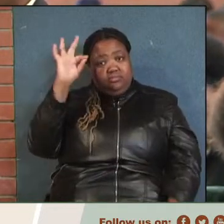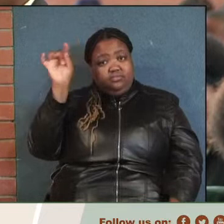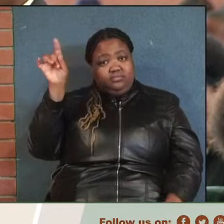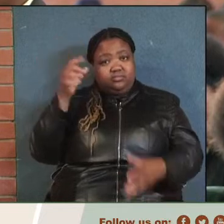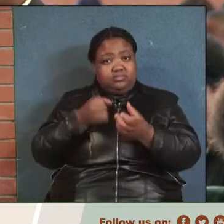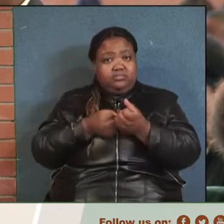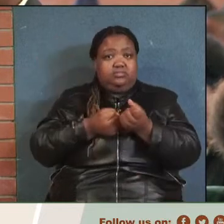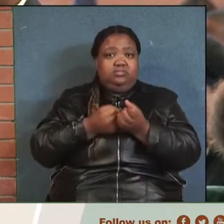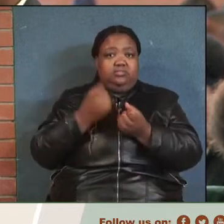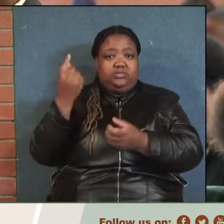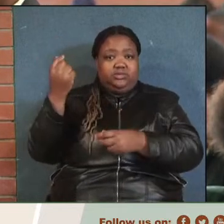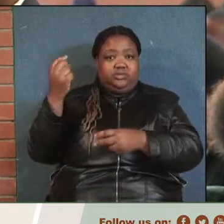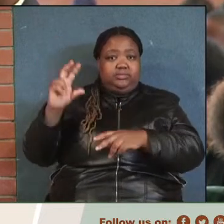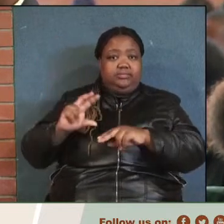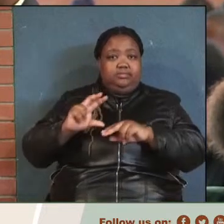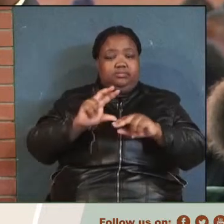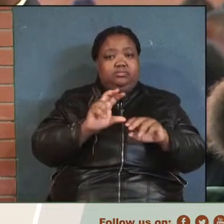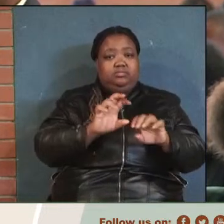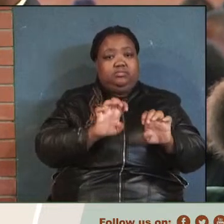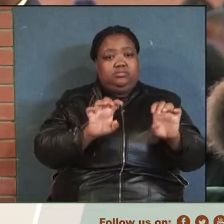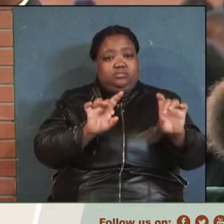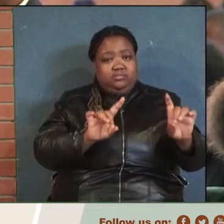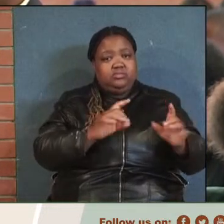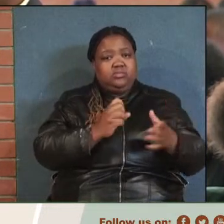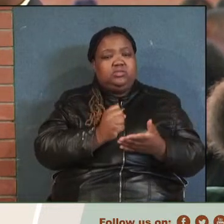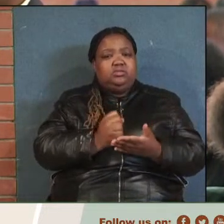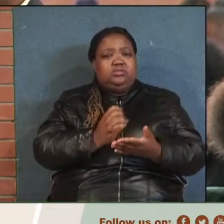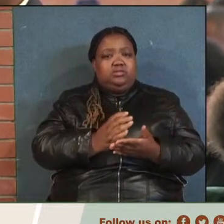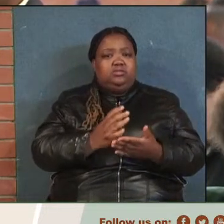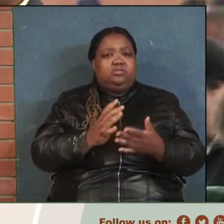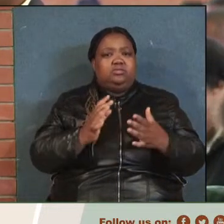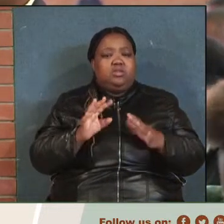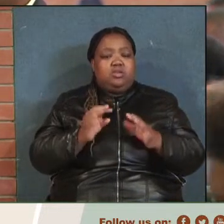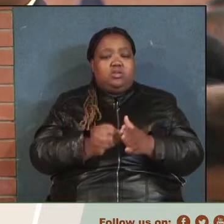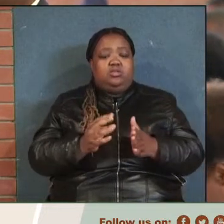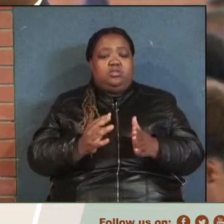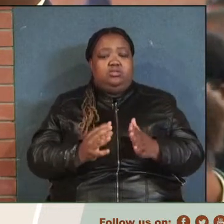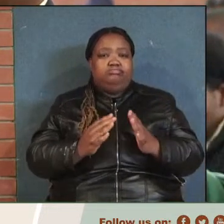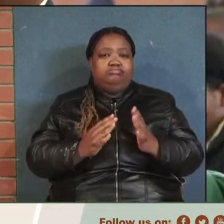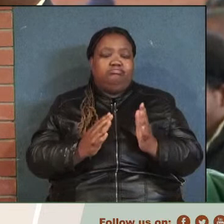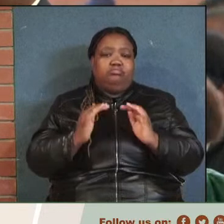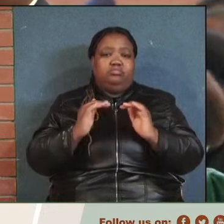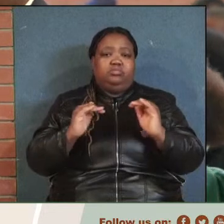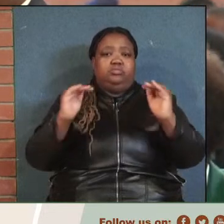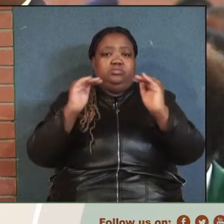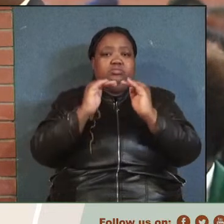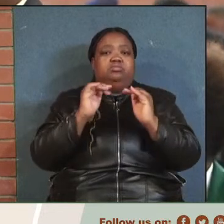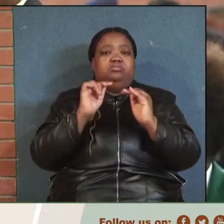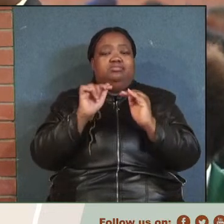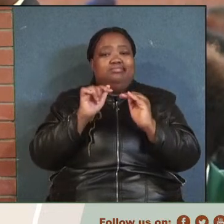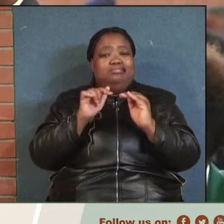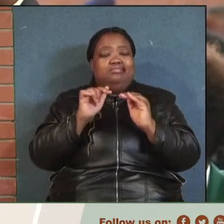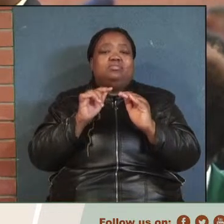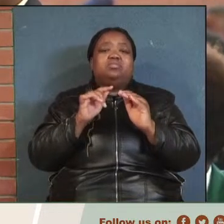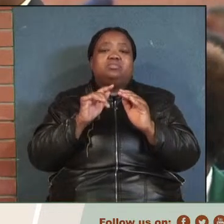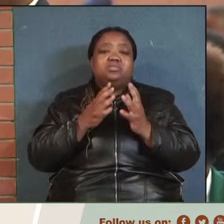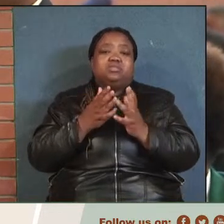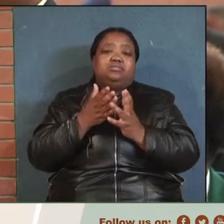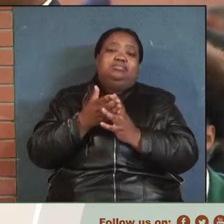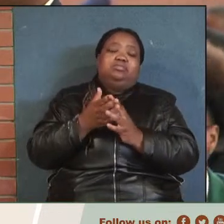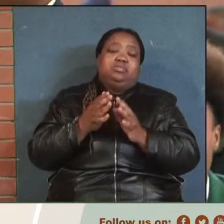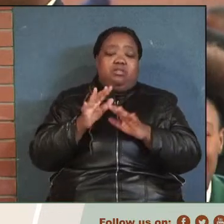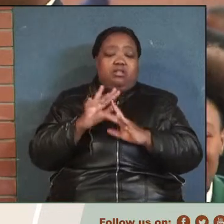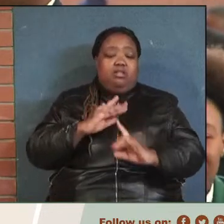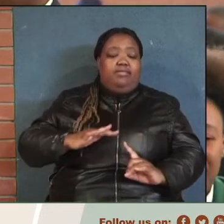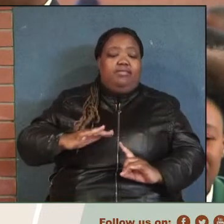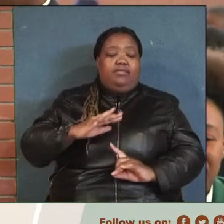in education to ensure every student has equal access to a quality learning environment. Adequate facilities contribute to a